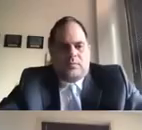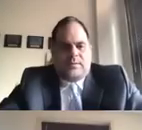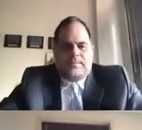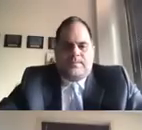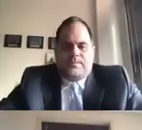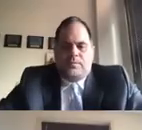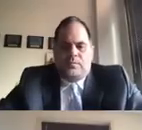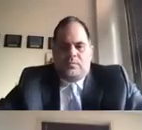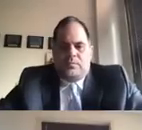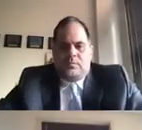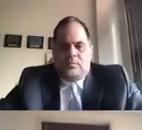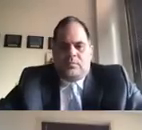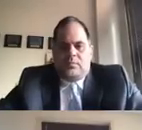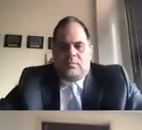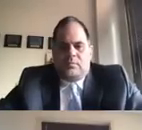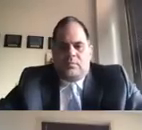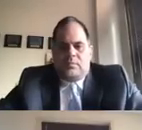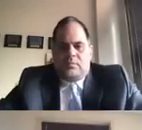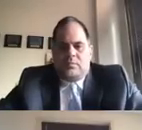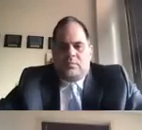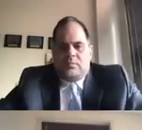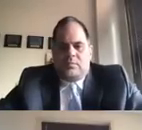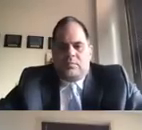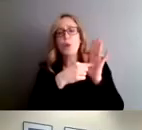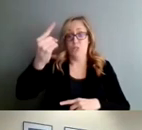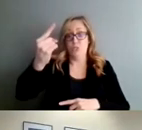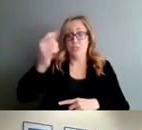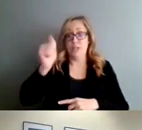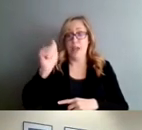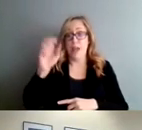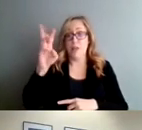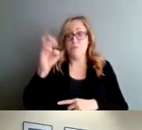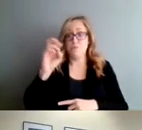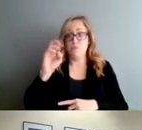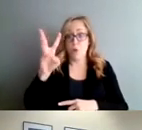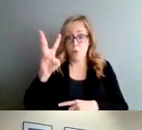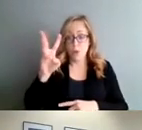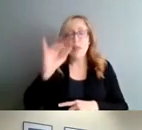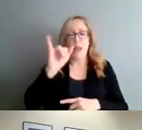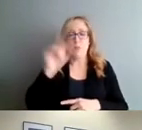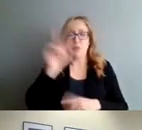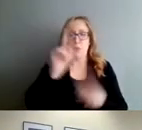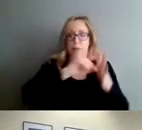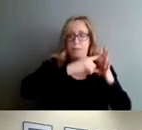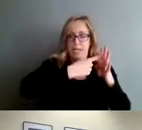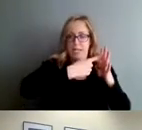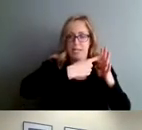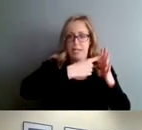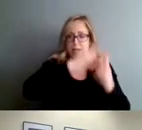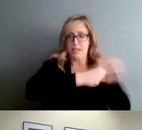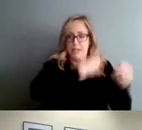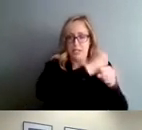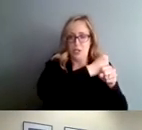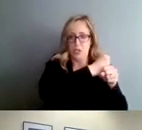school year. Phase one of the first arrow here is indicating where we were at the beginning of the year